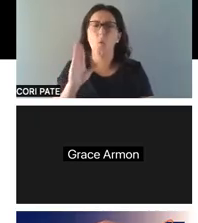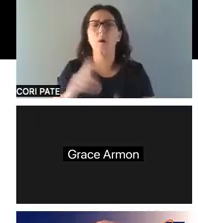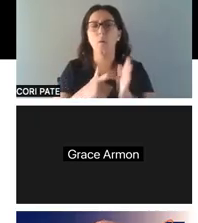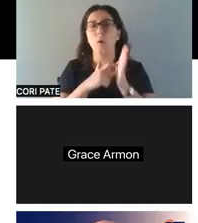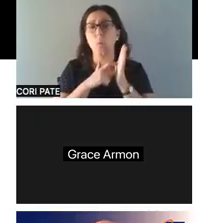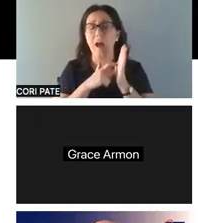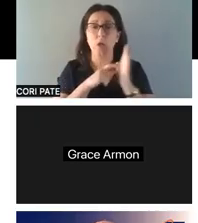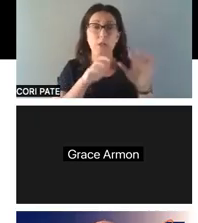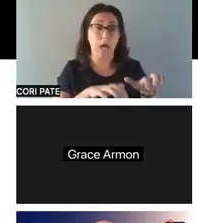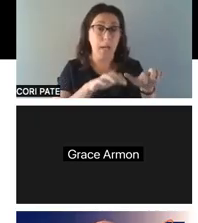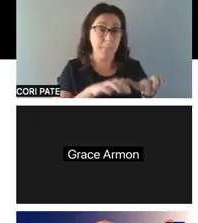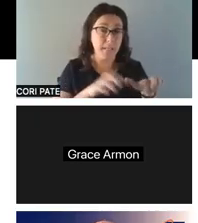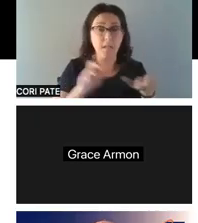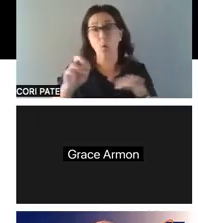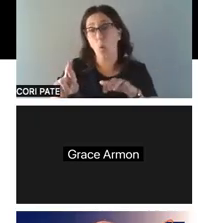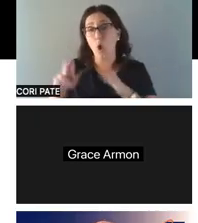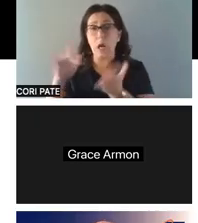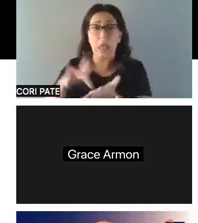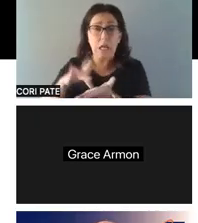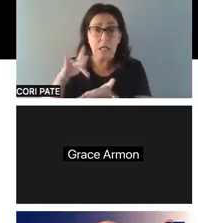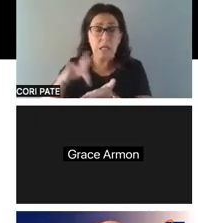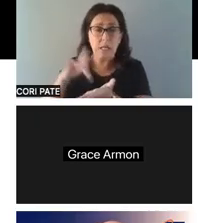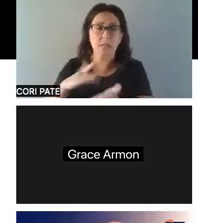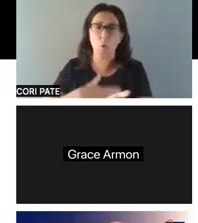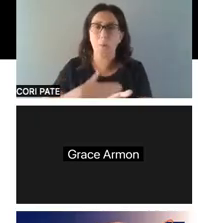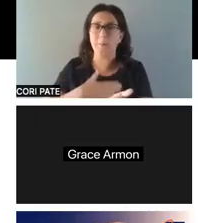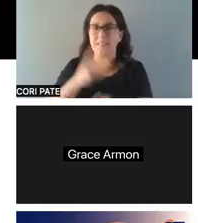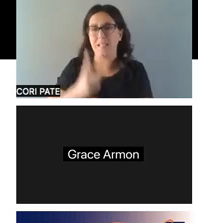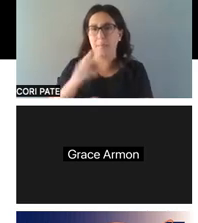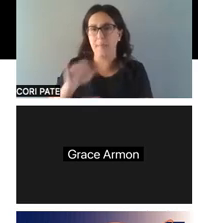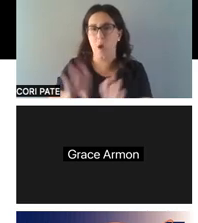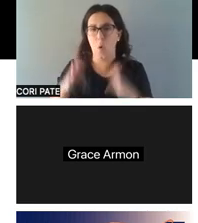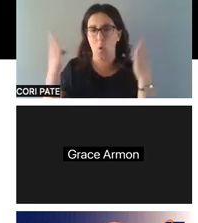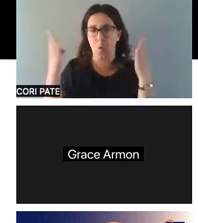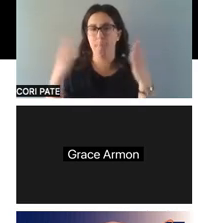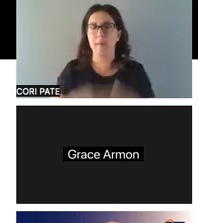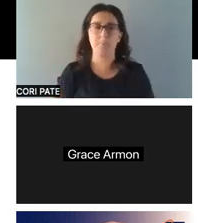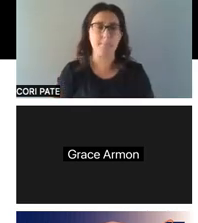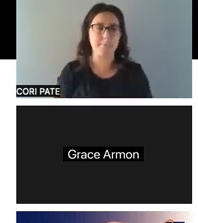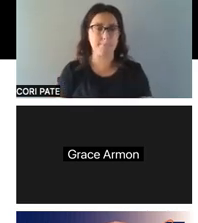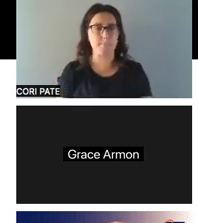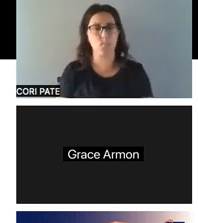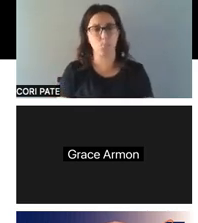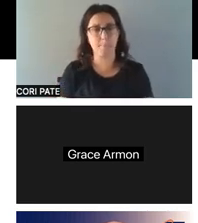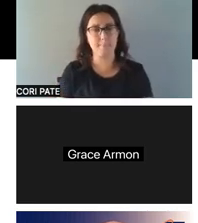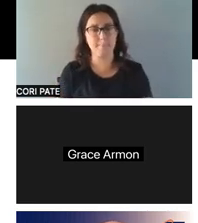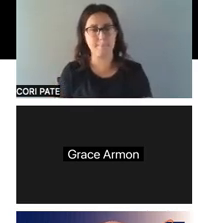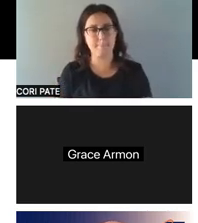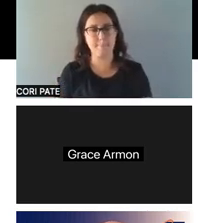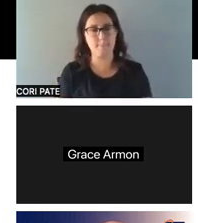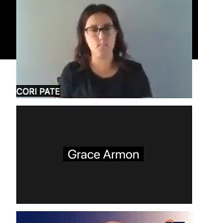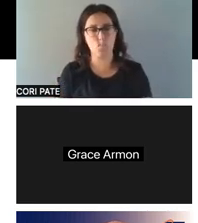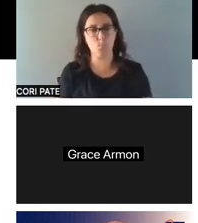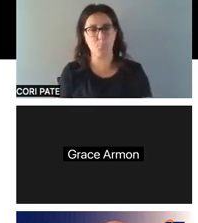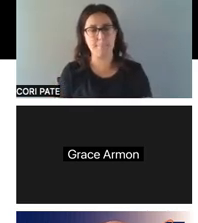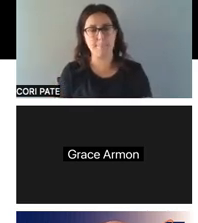some choices. So please keep your web page or device open or available for